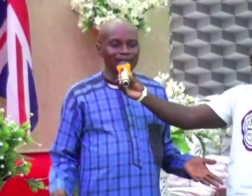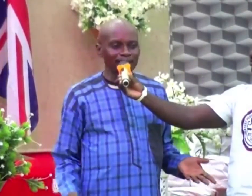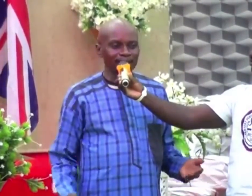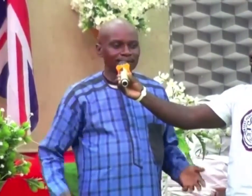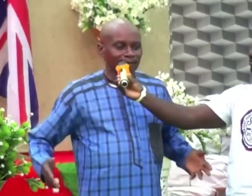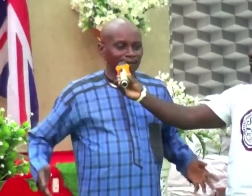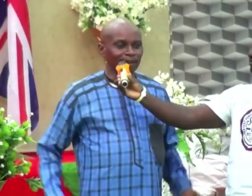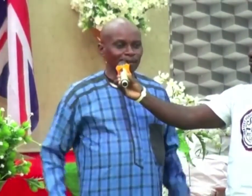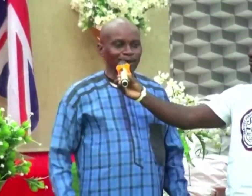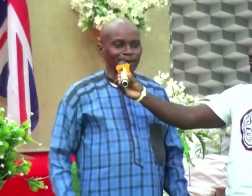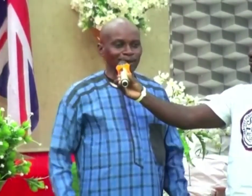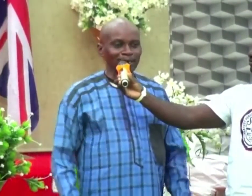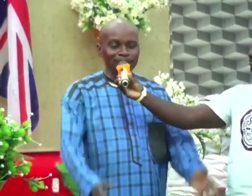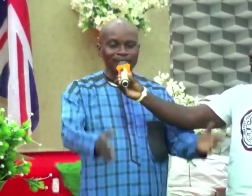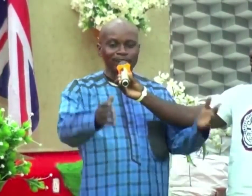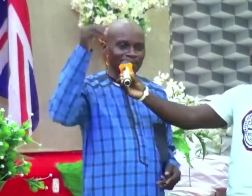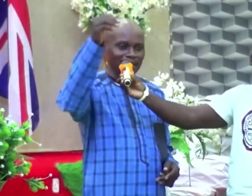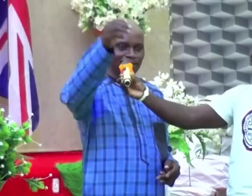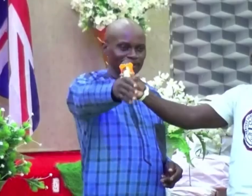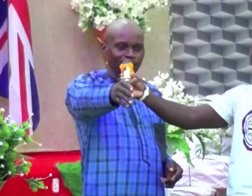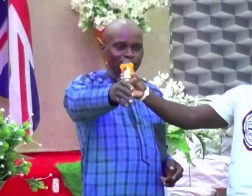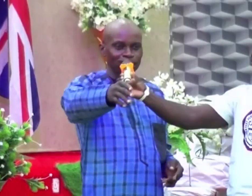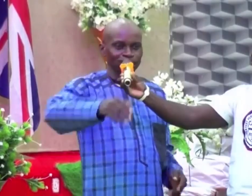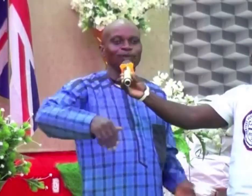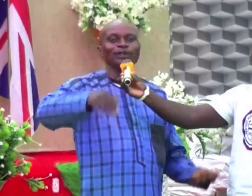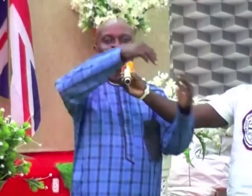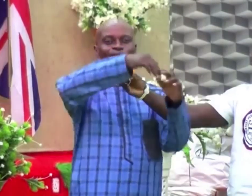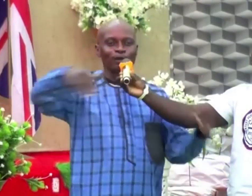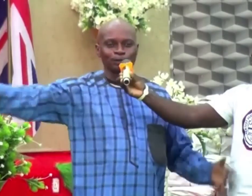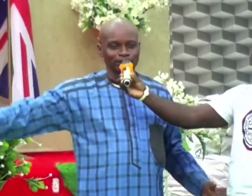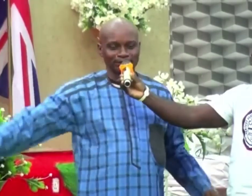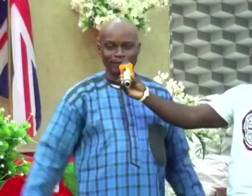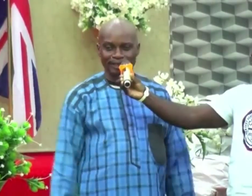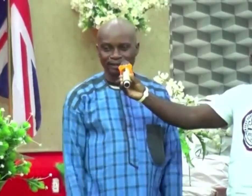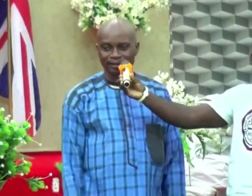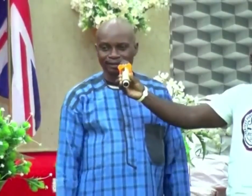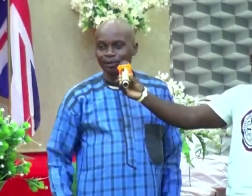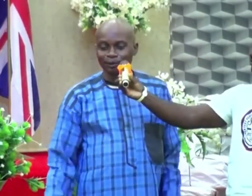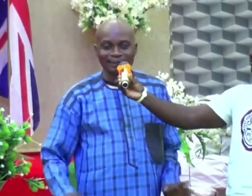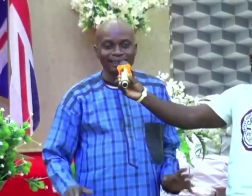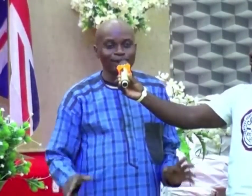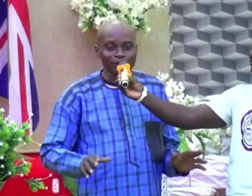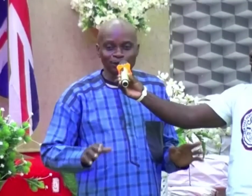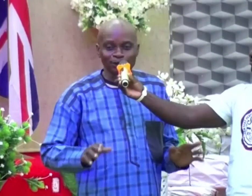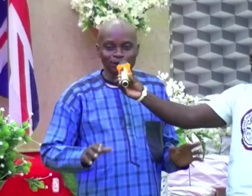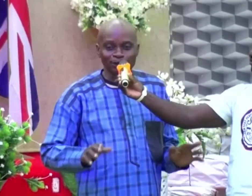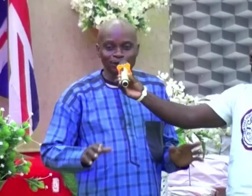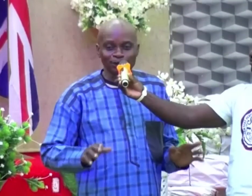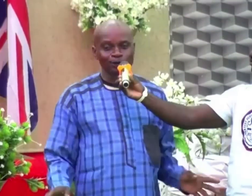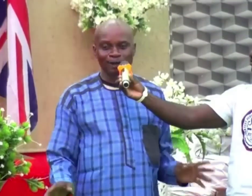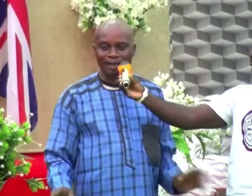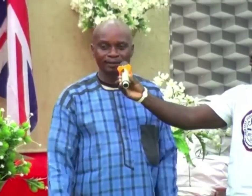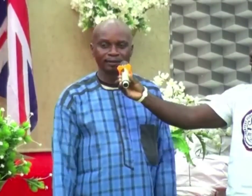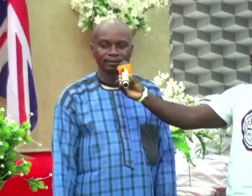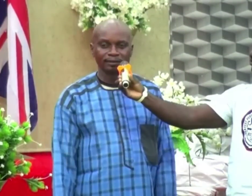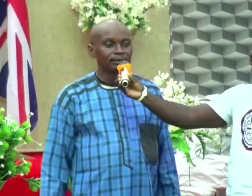de be iwaju enu ona to ye ki ma gba lo si shop mi o ti ko shop to to si be loju ese lojo sunday won ko igbogbo